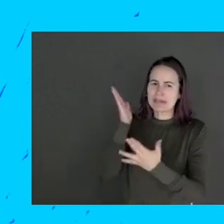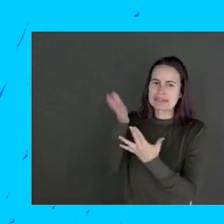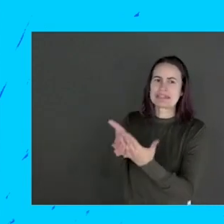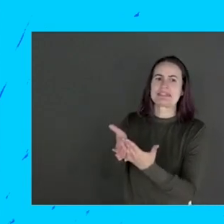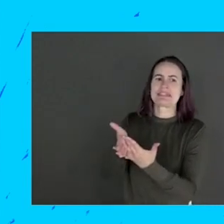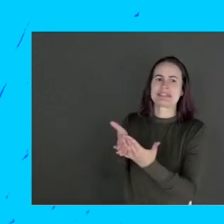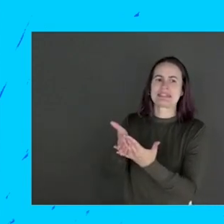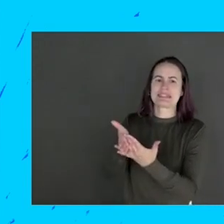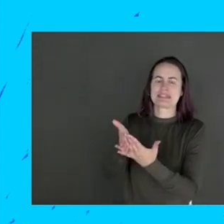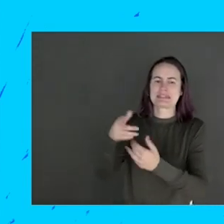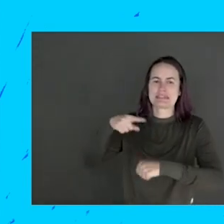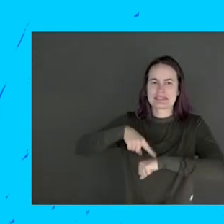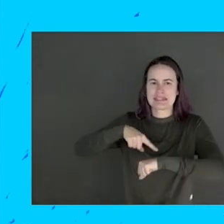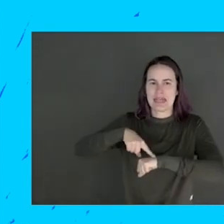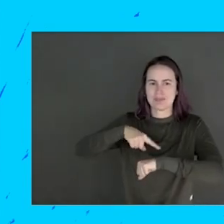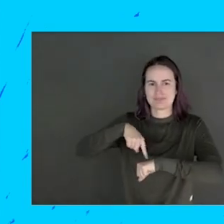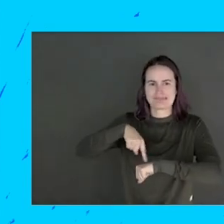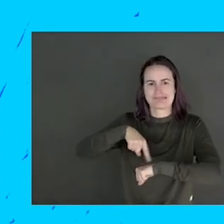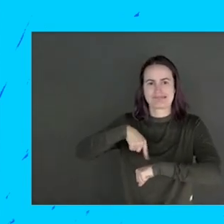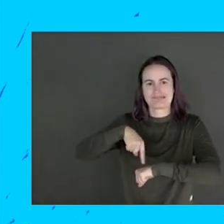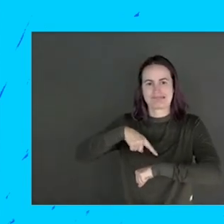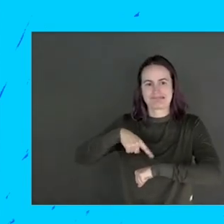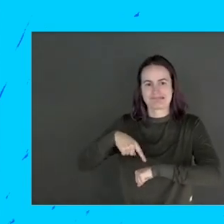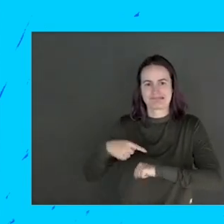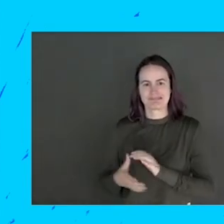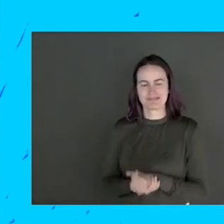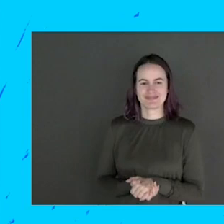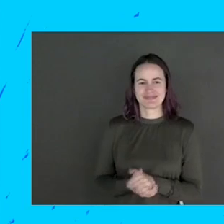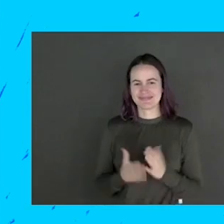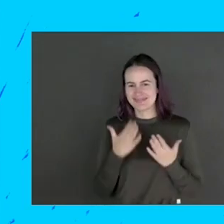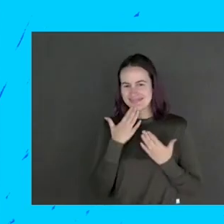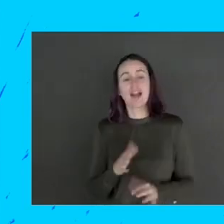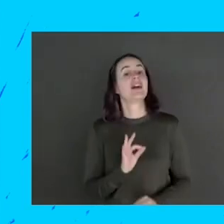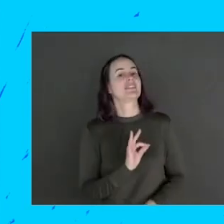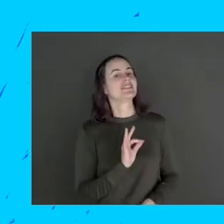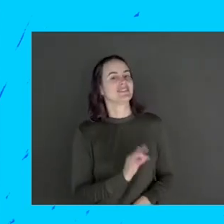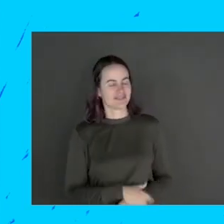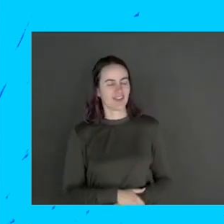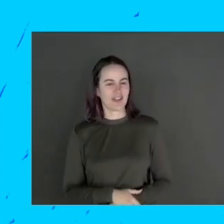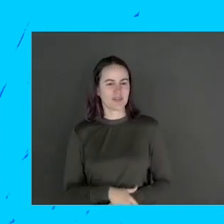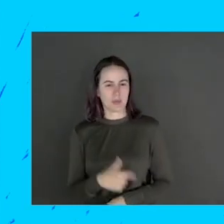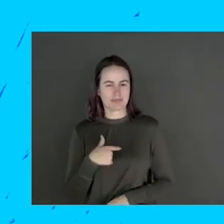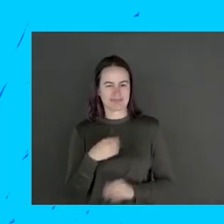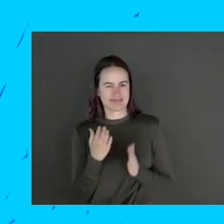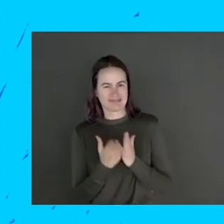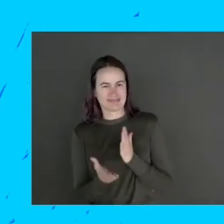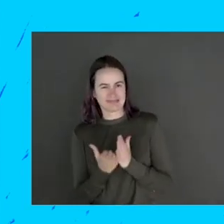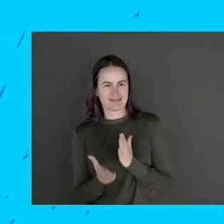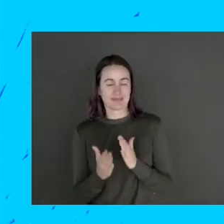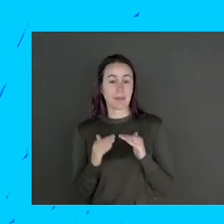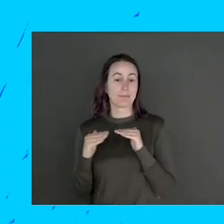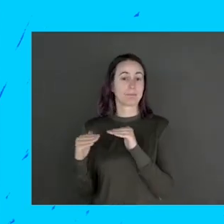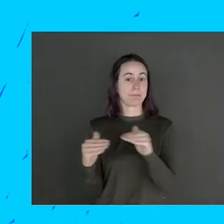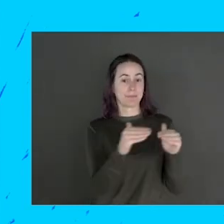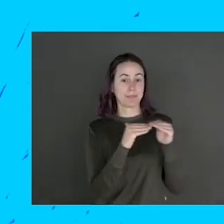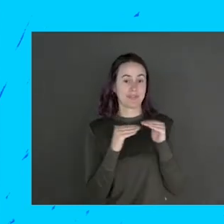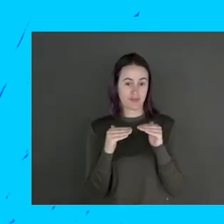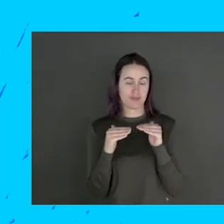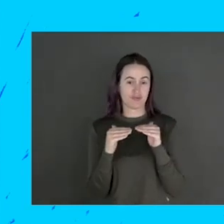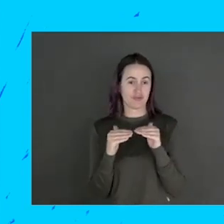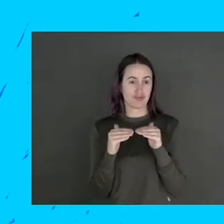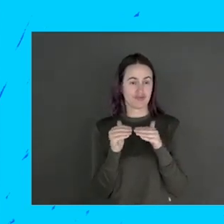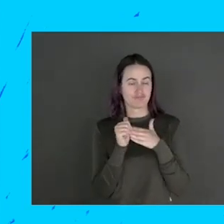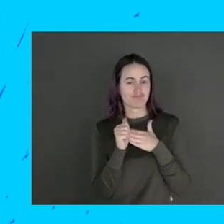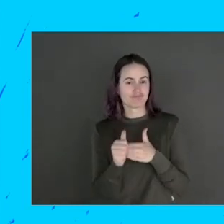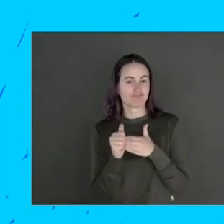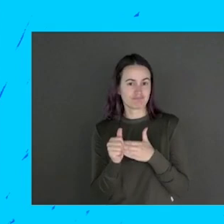you wrap it up? Thank you. Okay. So we use peer-led interventions using